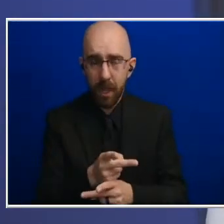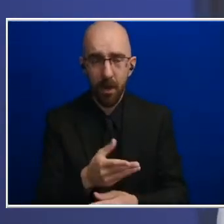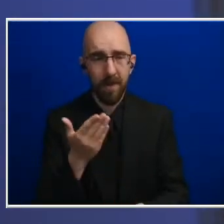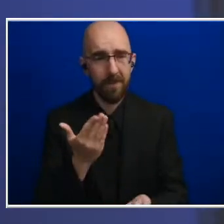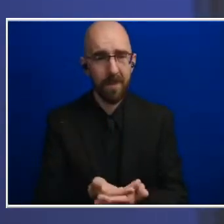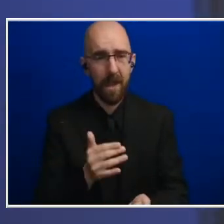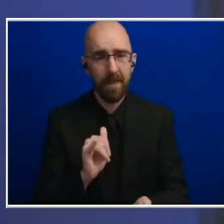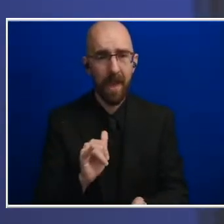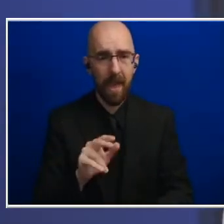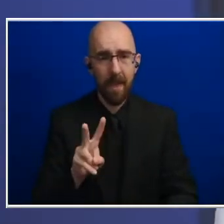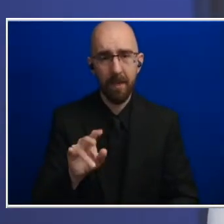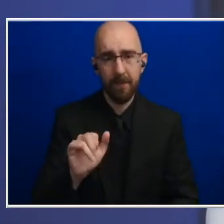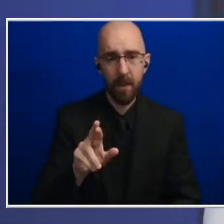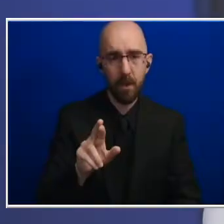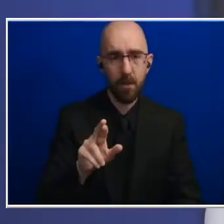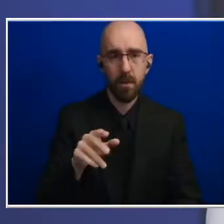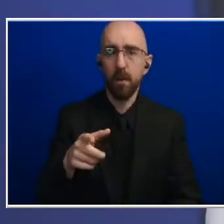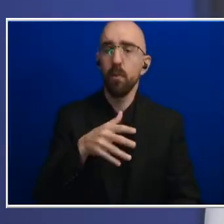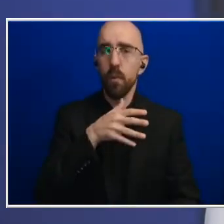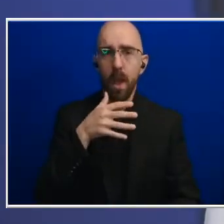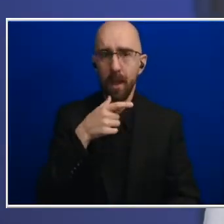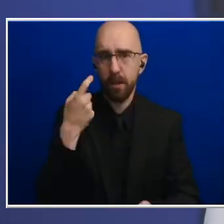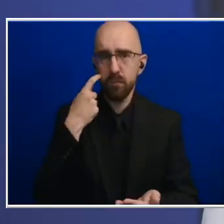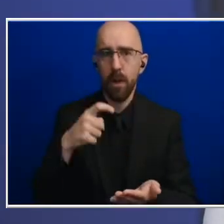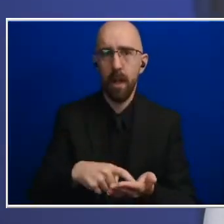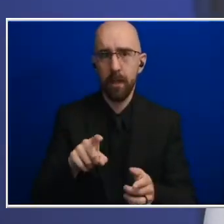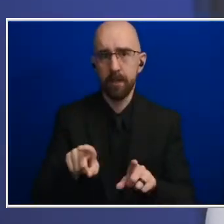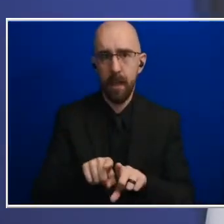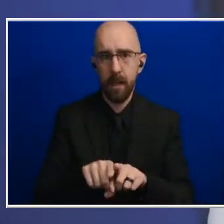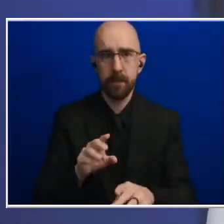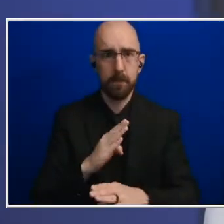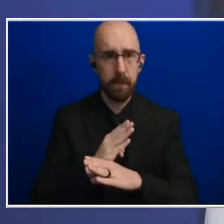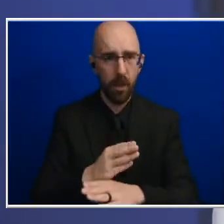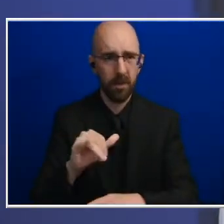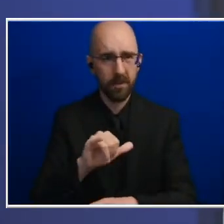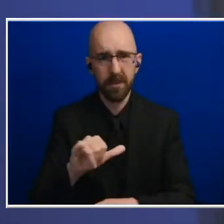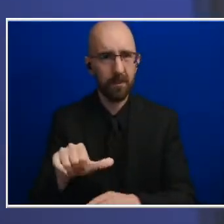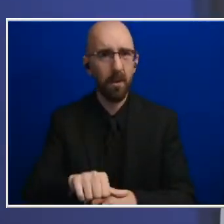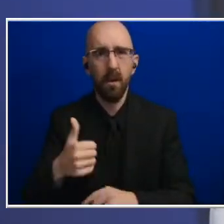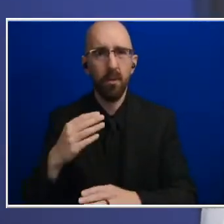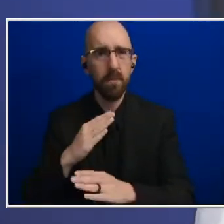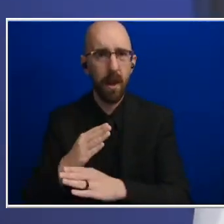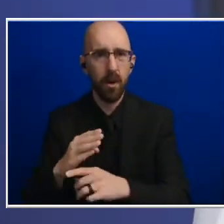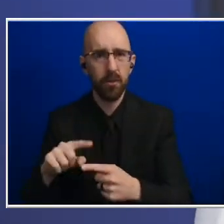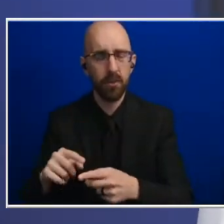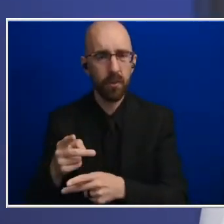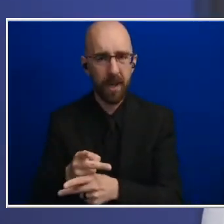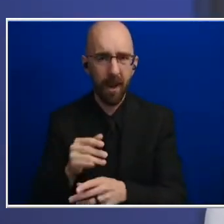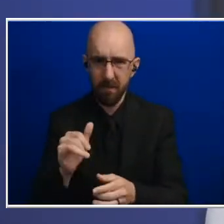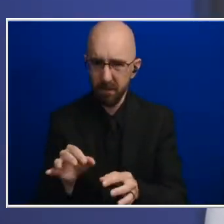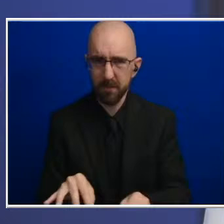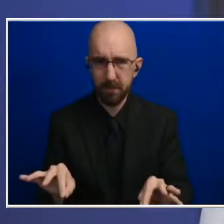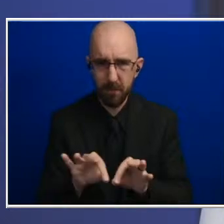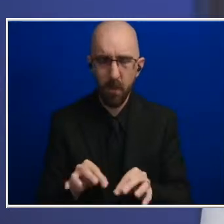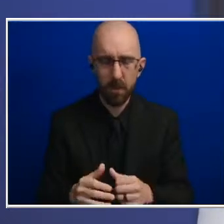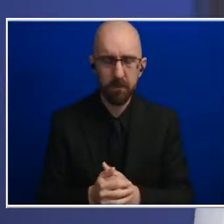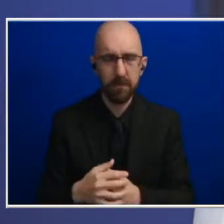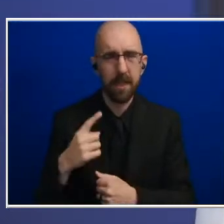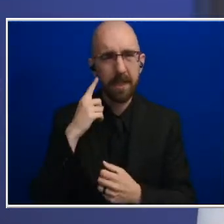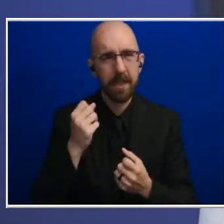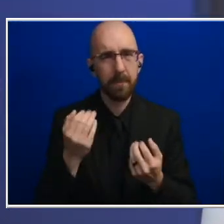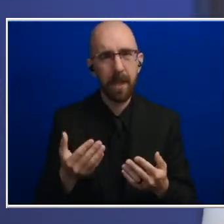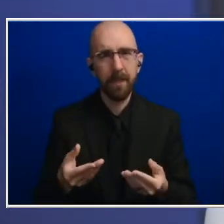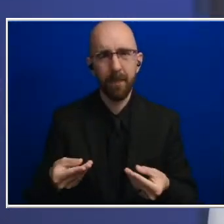is recognized as a barrier, just like some other barriers to care, is really important. And I think a lot of the groundwork we're seeing, as